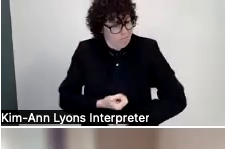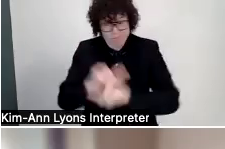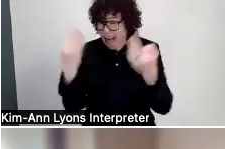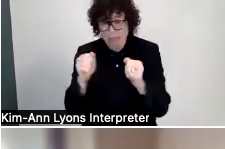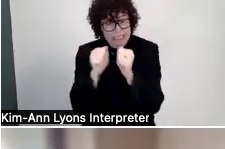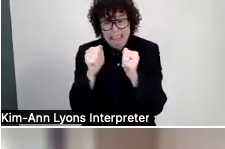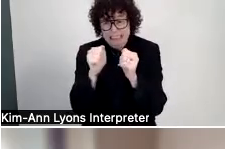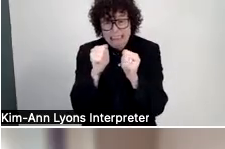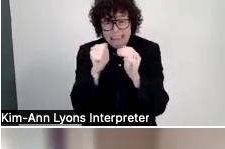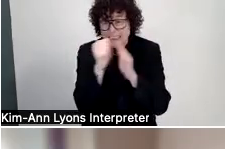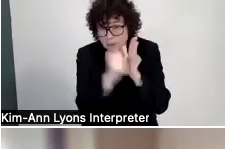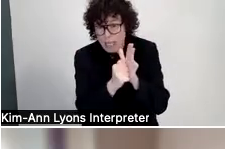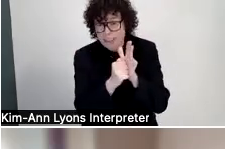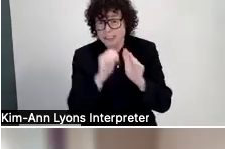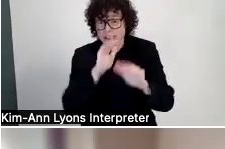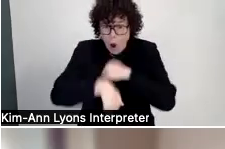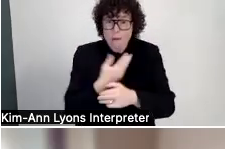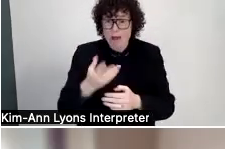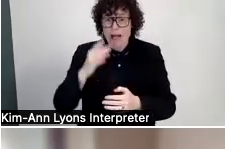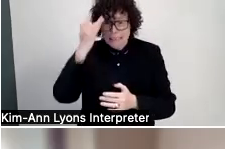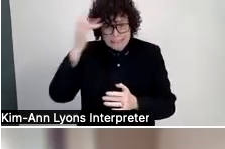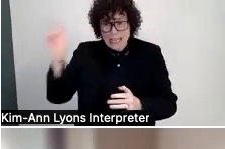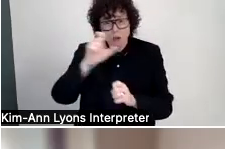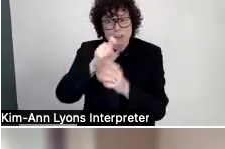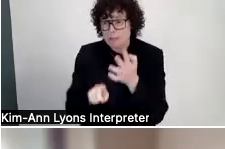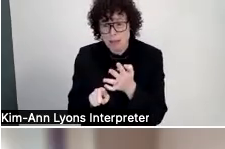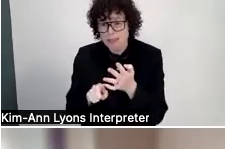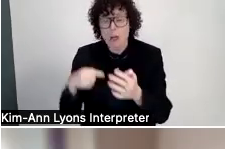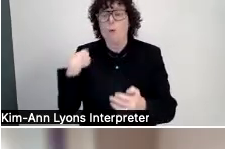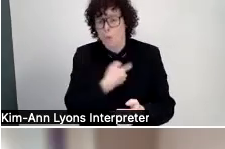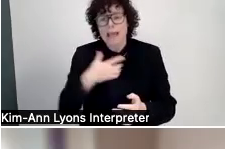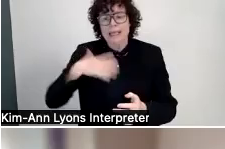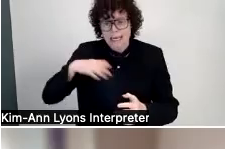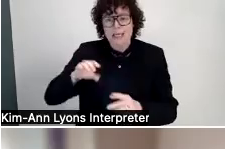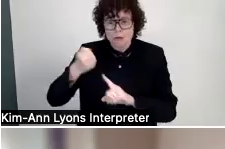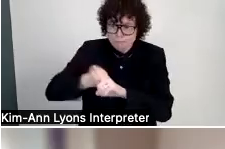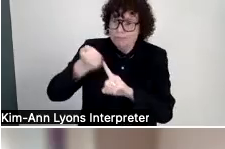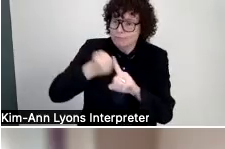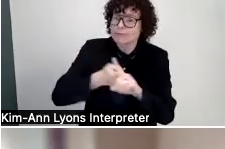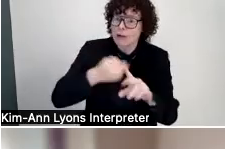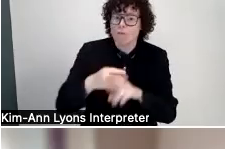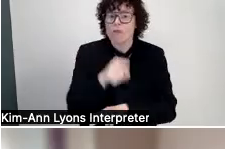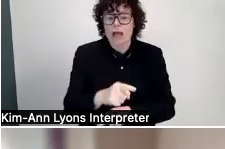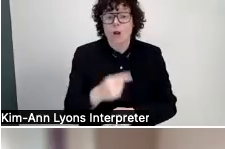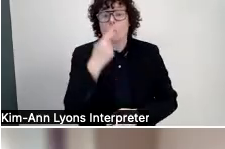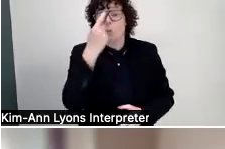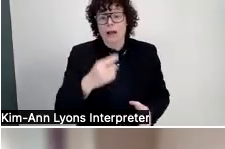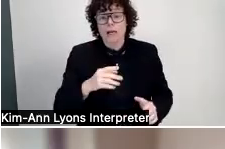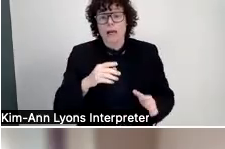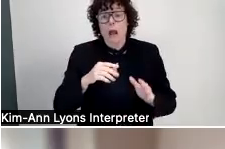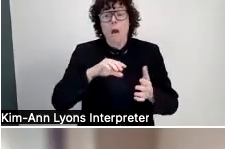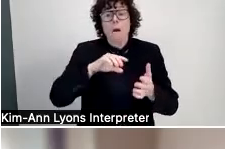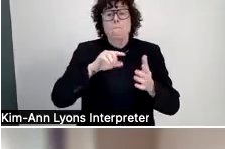Centre recently released its position statement on health workforce education and training. One of the recommendations from the position statement is